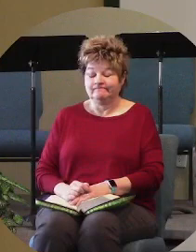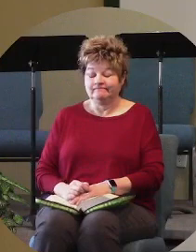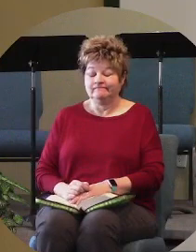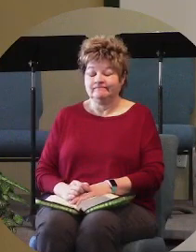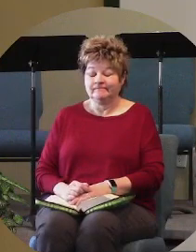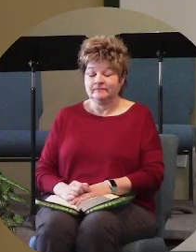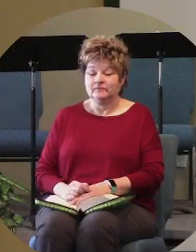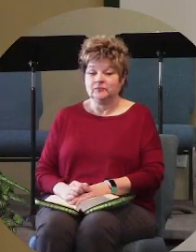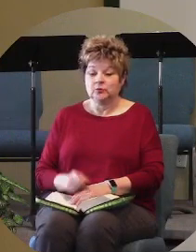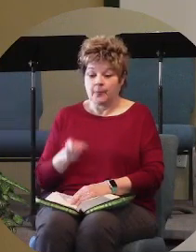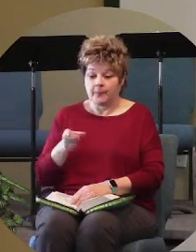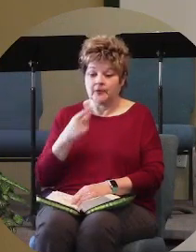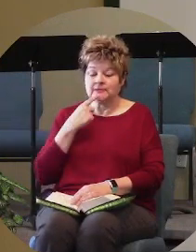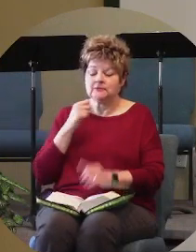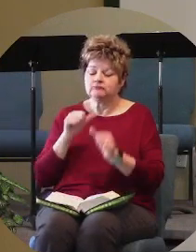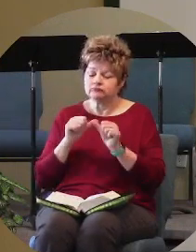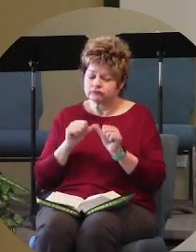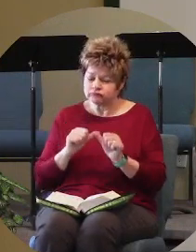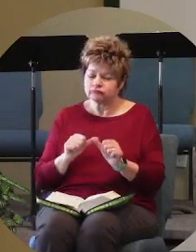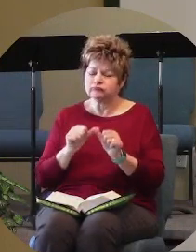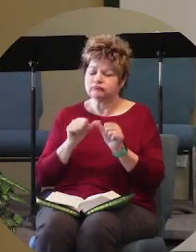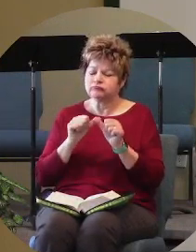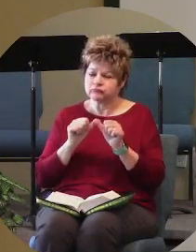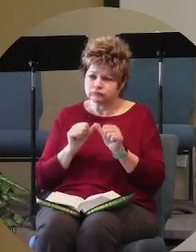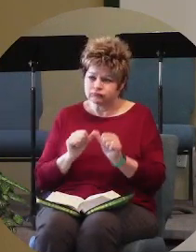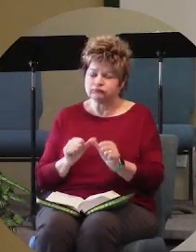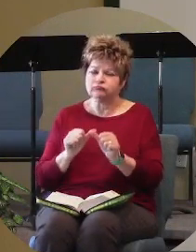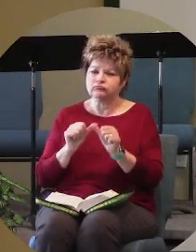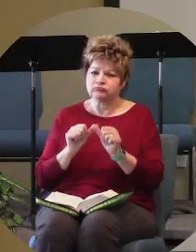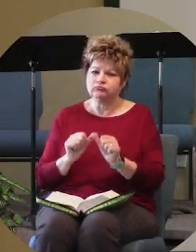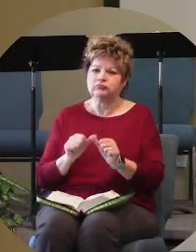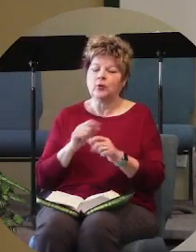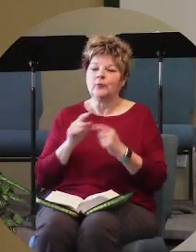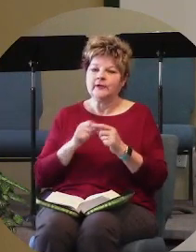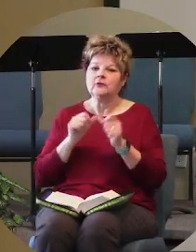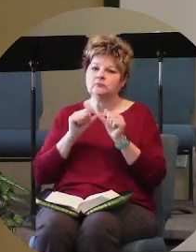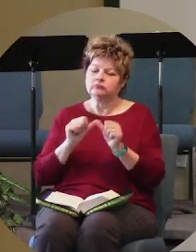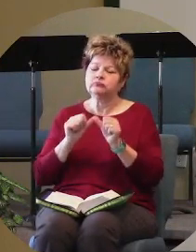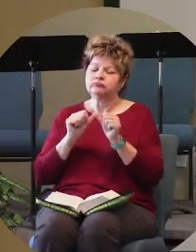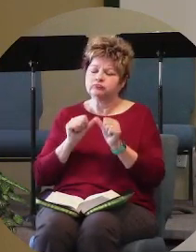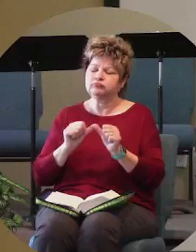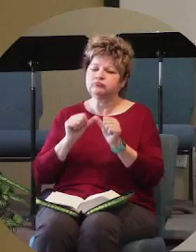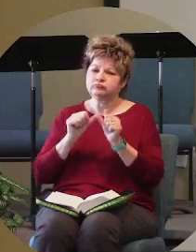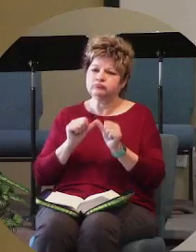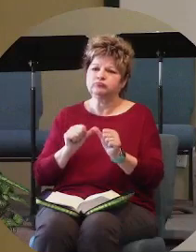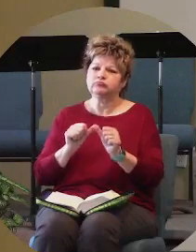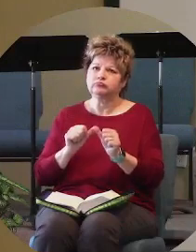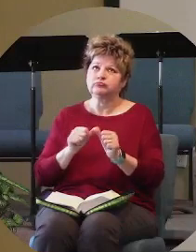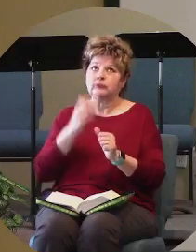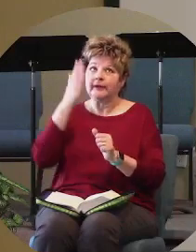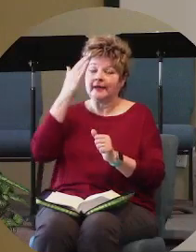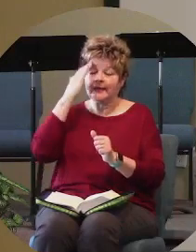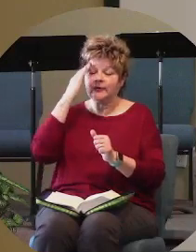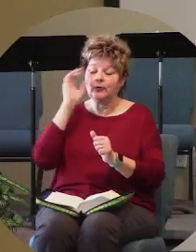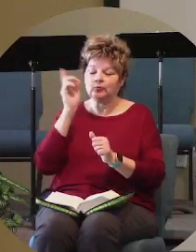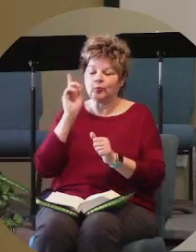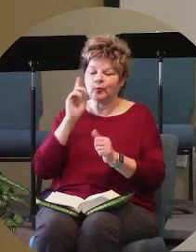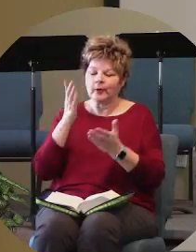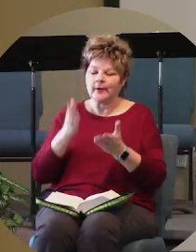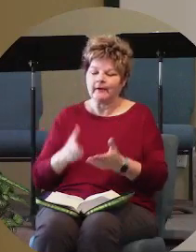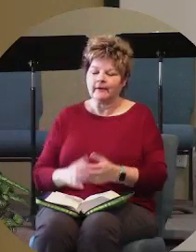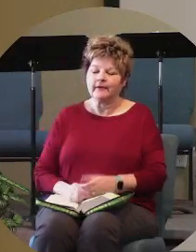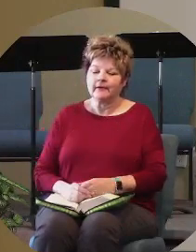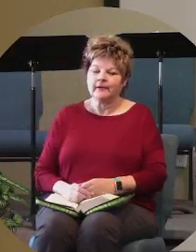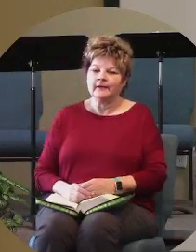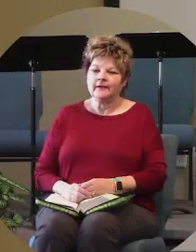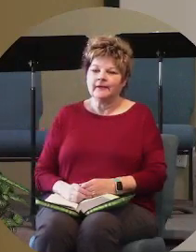And so Paul says, endure, because when you endure, then he knows where we are. God knows exactly where we